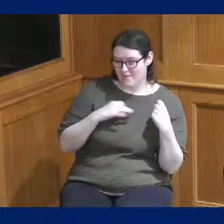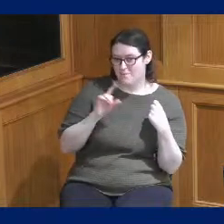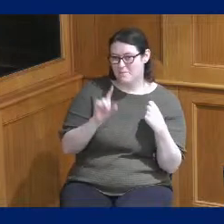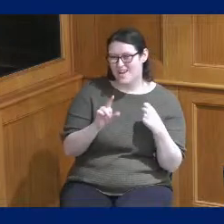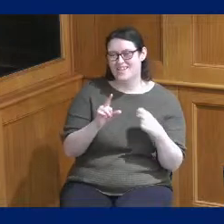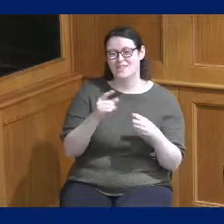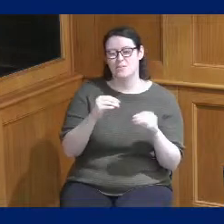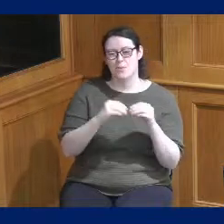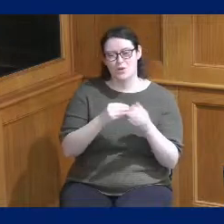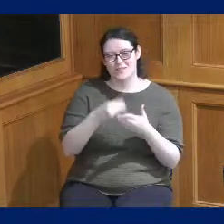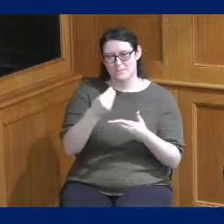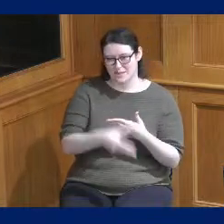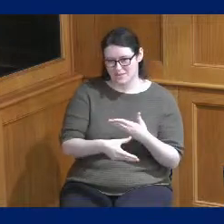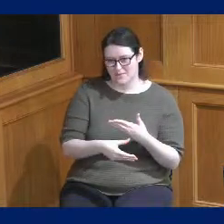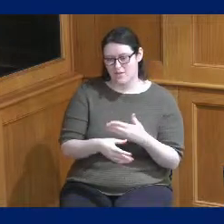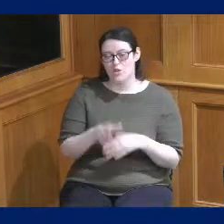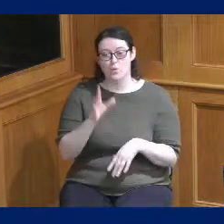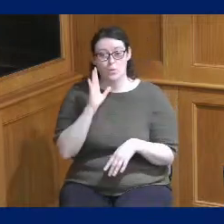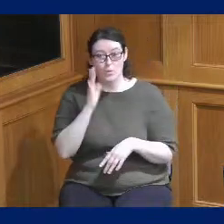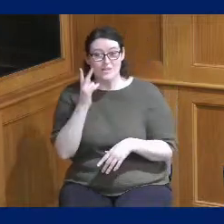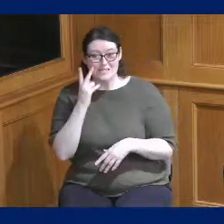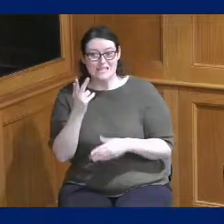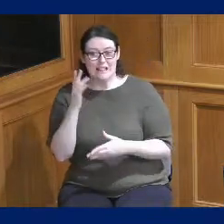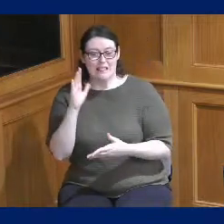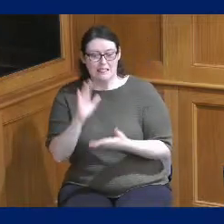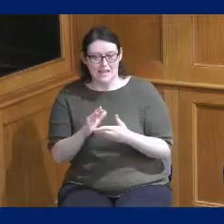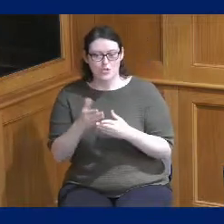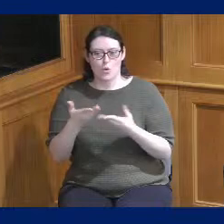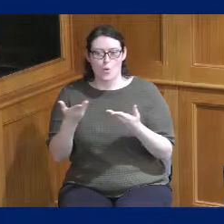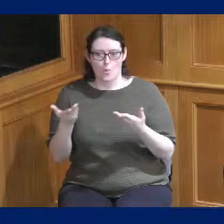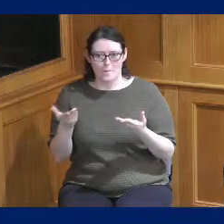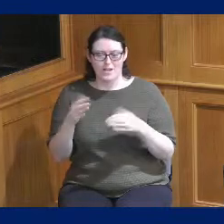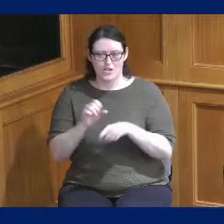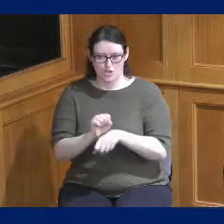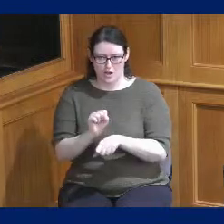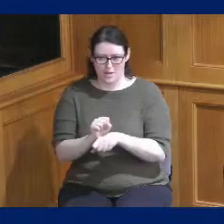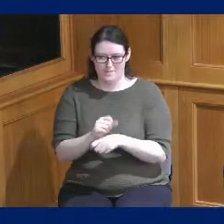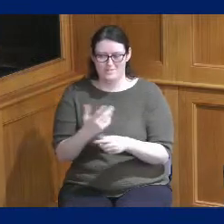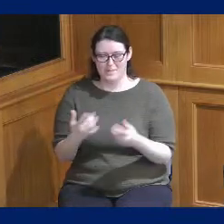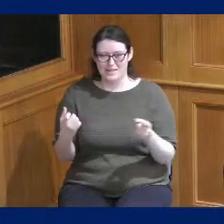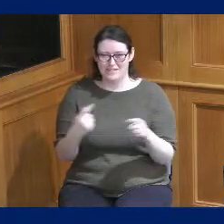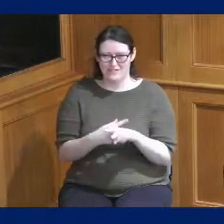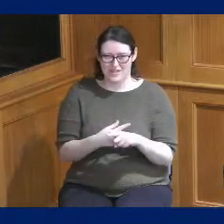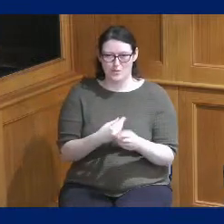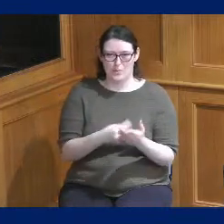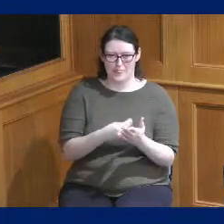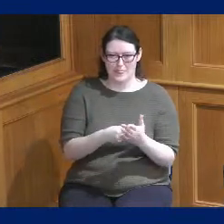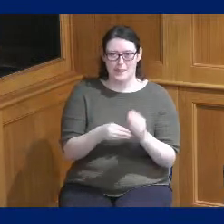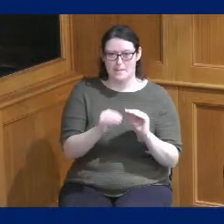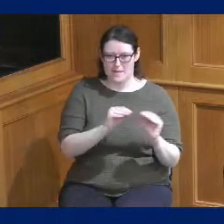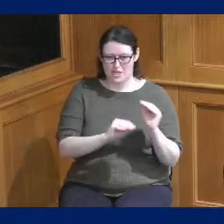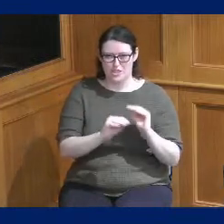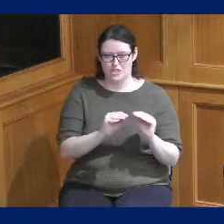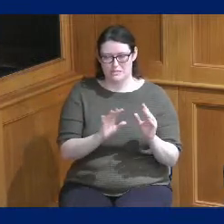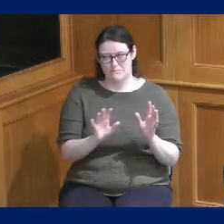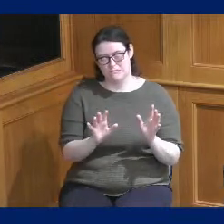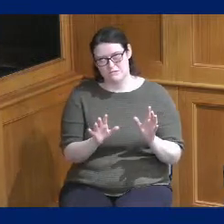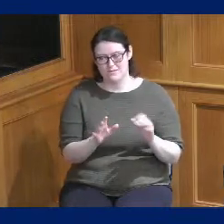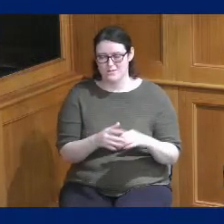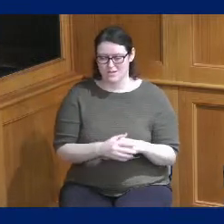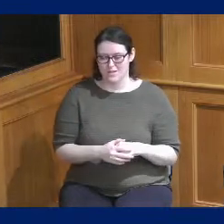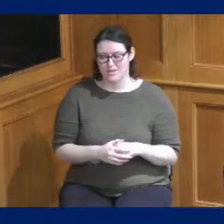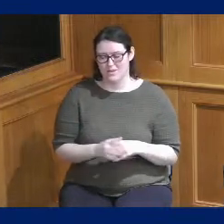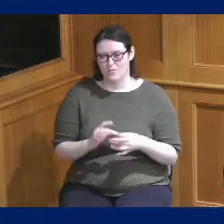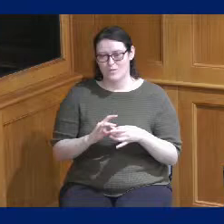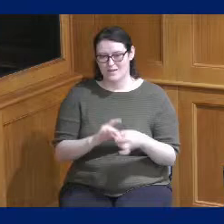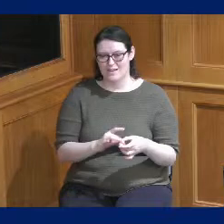past, we will see less vacancy. And that could conflict with some of the estimates and projections that we made in departmental budgets in